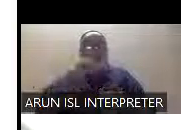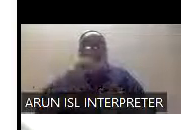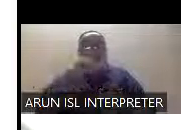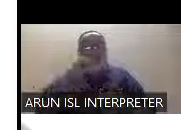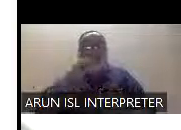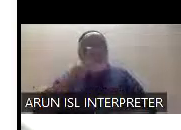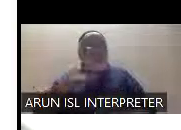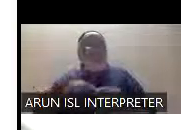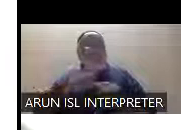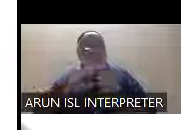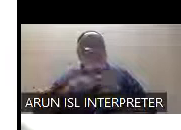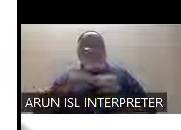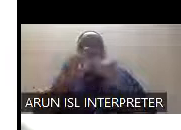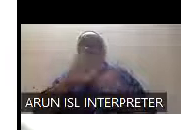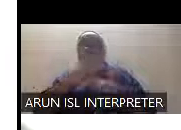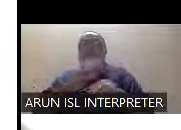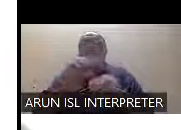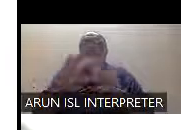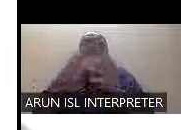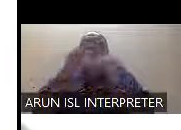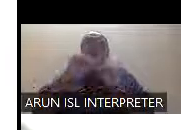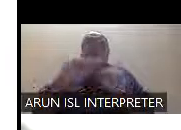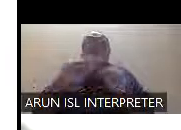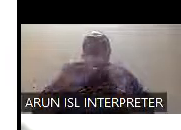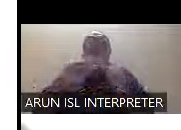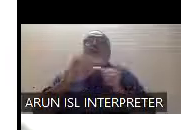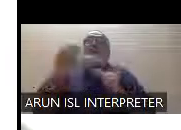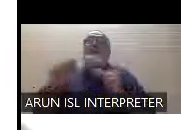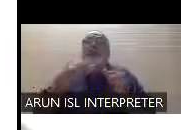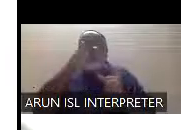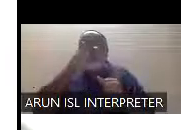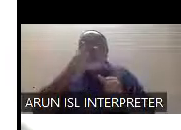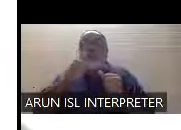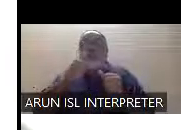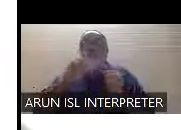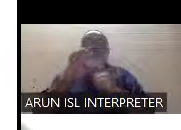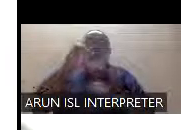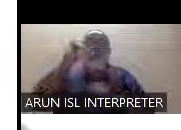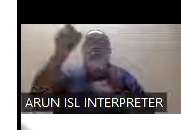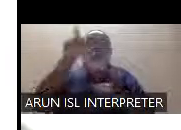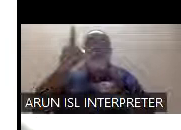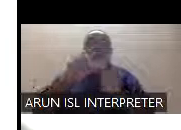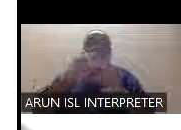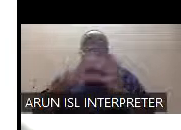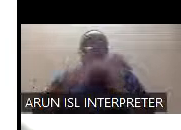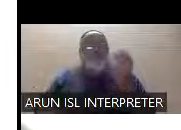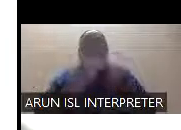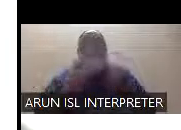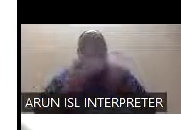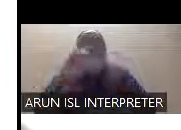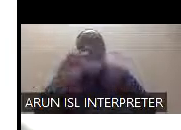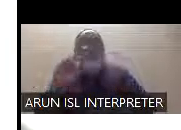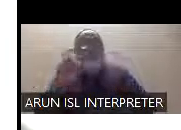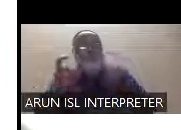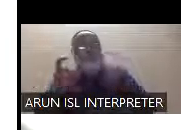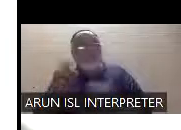They have set some timelines. Accessible India campaign started in 2017, and the various deadlines